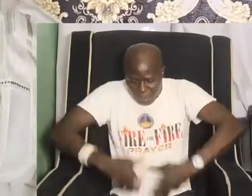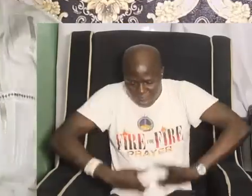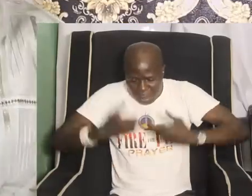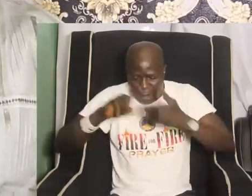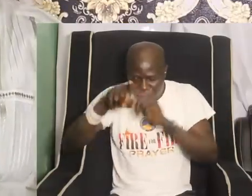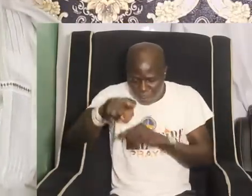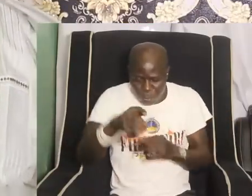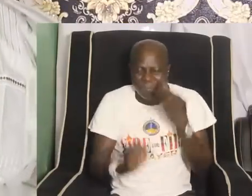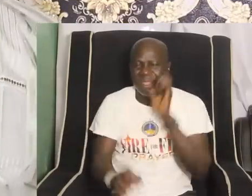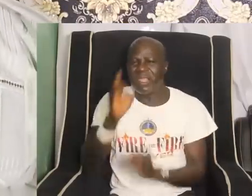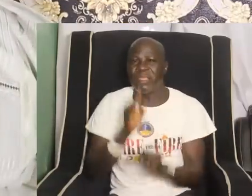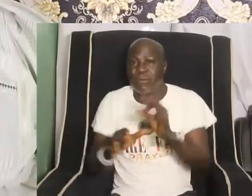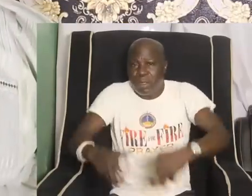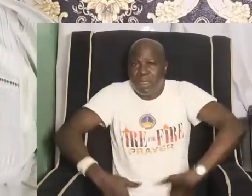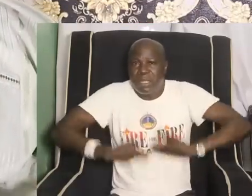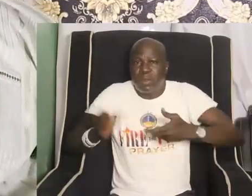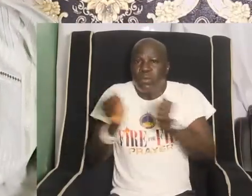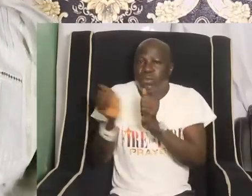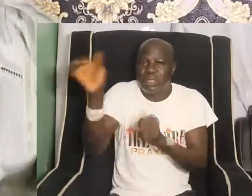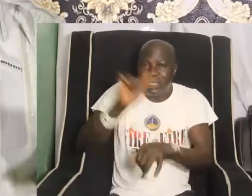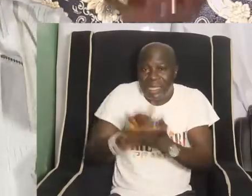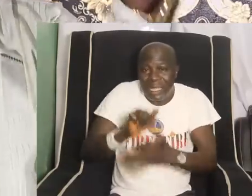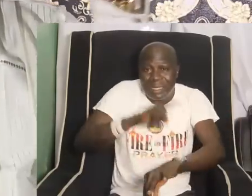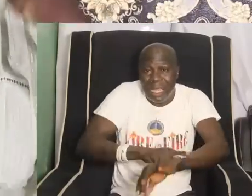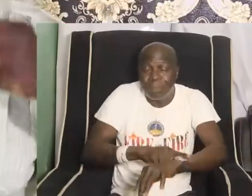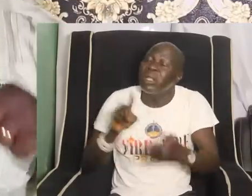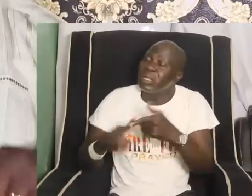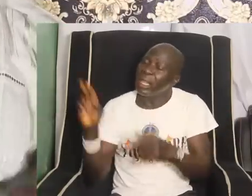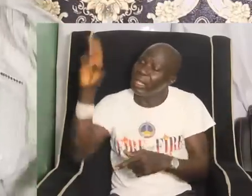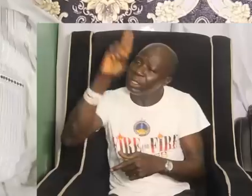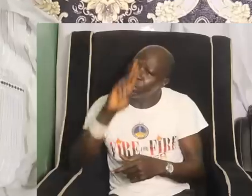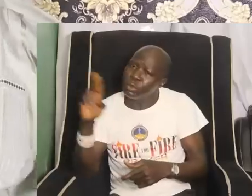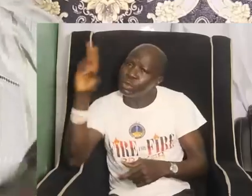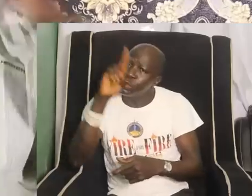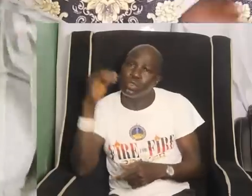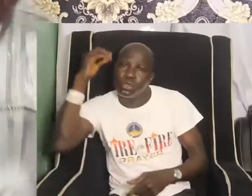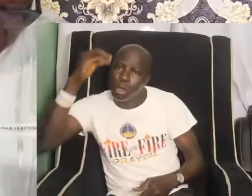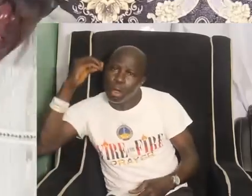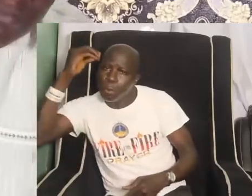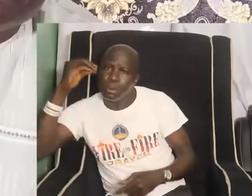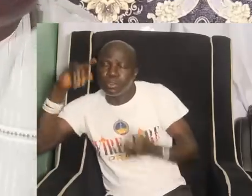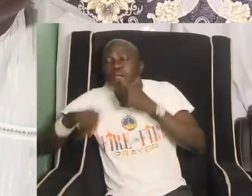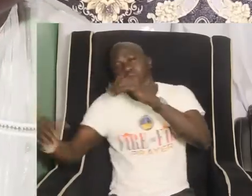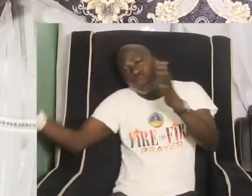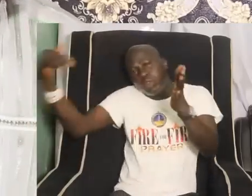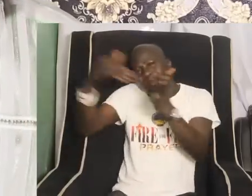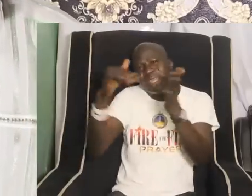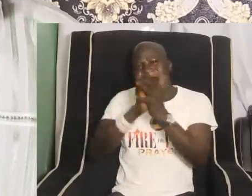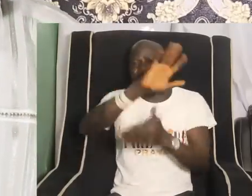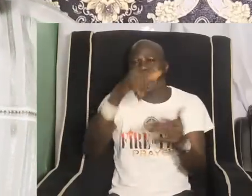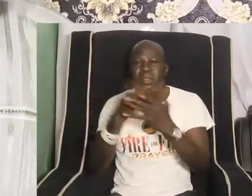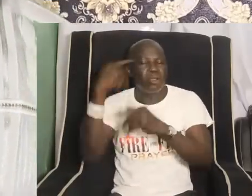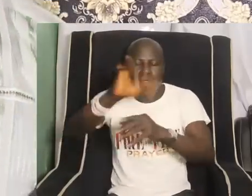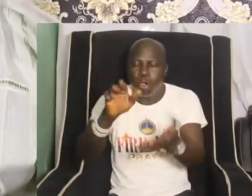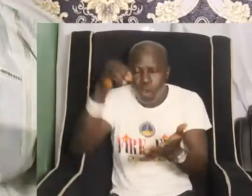Tọ́ bá lọ bínú lákòókò yẹn. Want to get angry that time. Wọ́n á lo àárẹ̀ kéreké láti fi ògo yẹn takò ògo tiẹ̀. They will use their tribute to stand